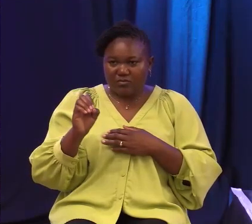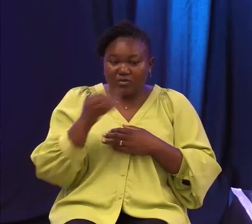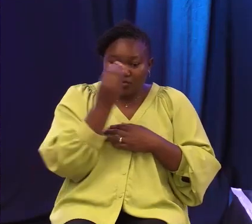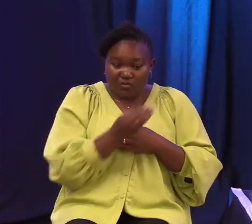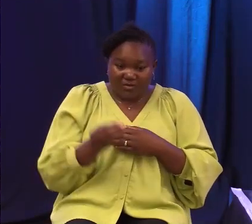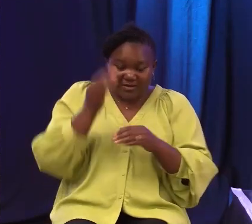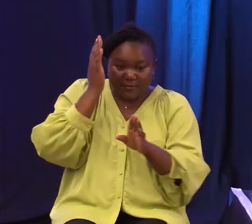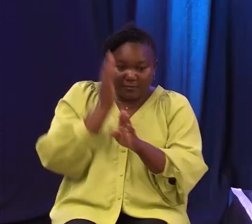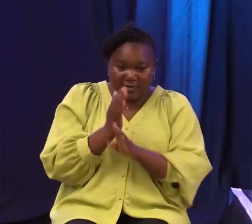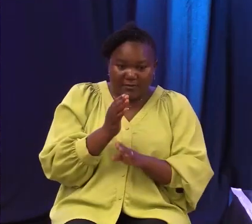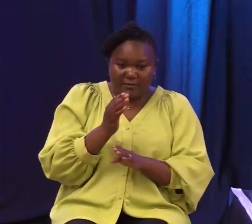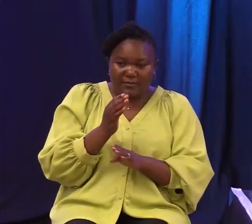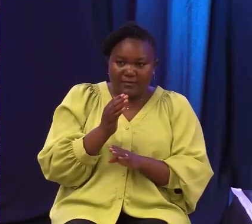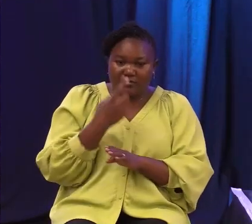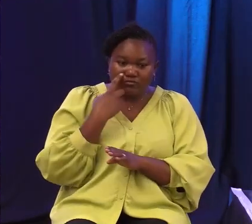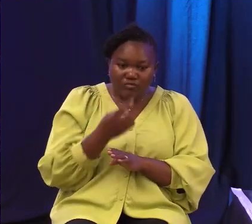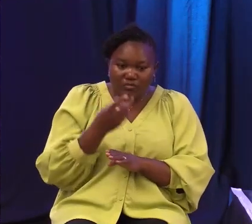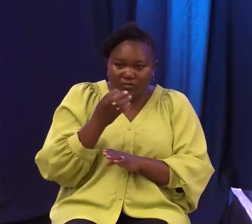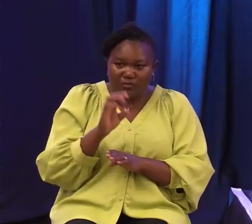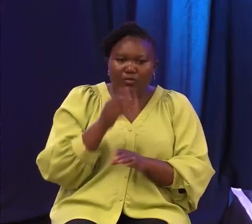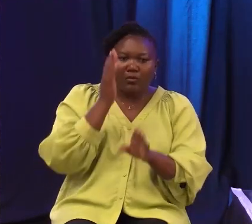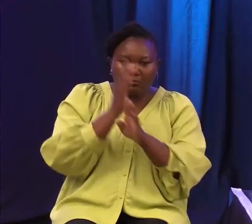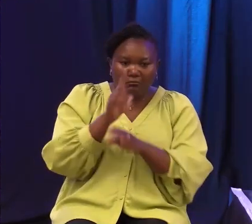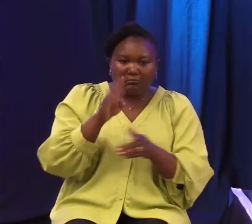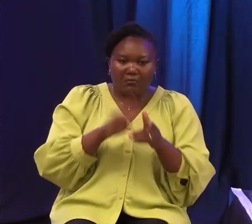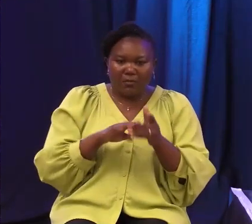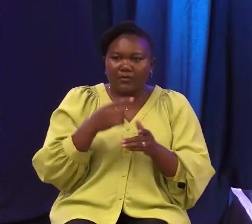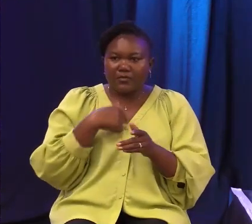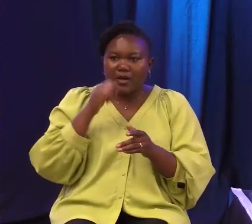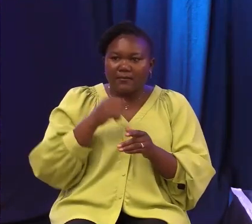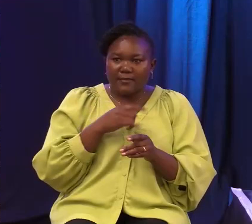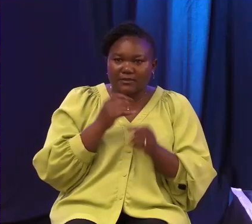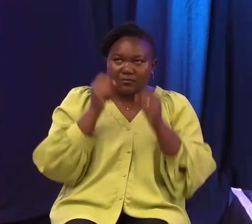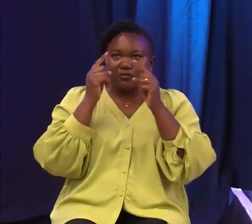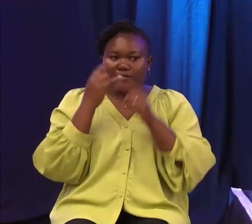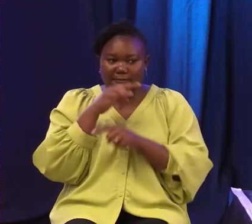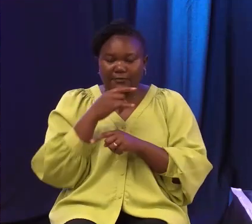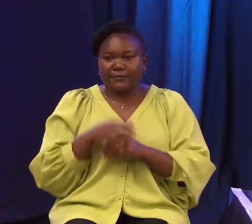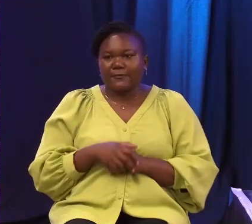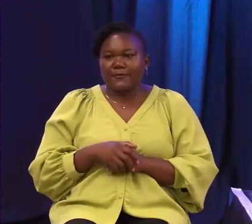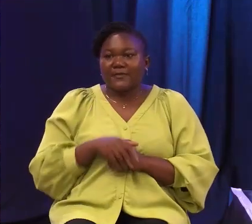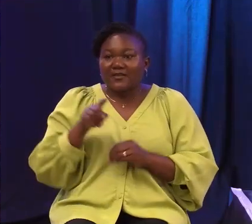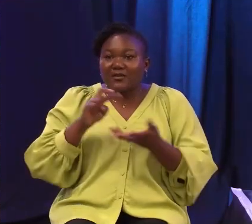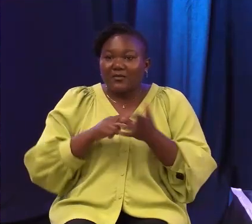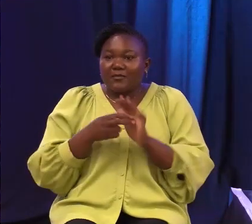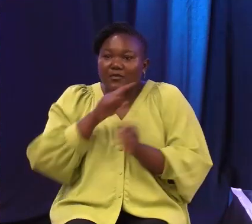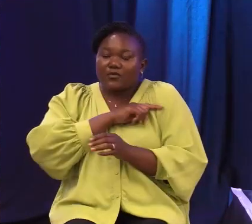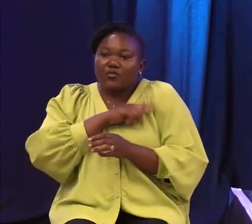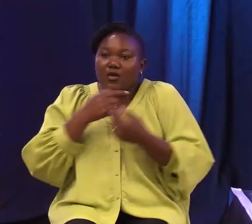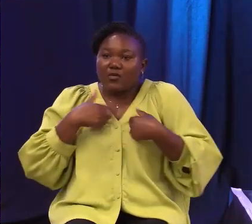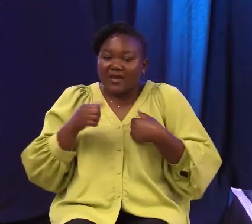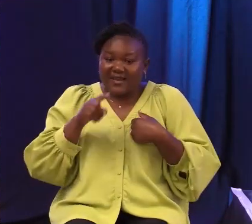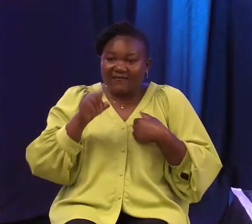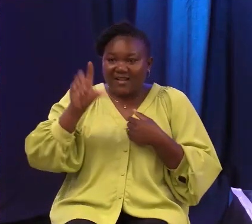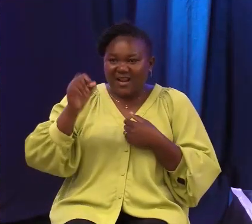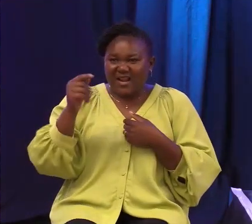identify very easily, oh, they are talking to me, they are talking about me, I need to pay attention now. So that is generally why we have this logo.